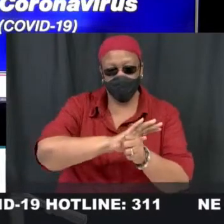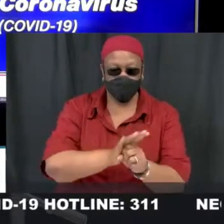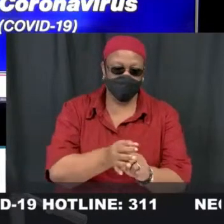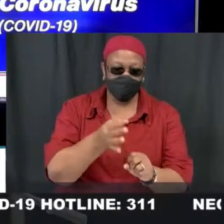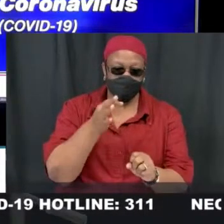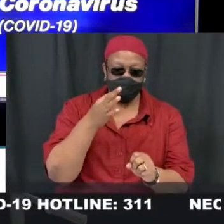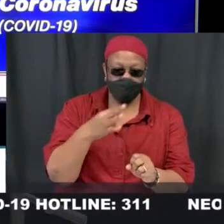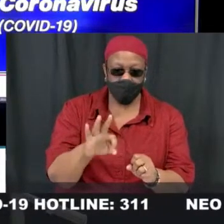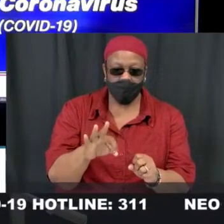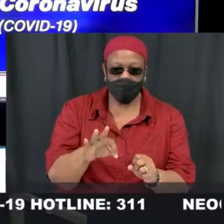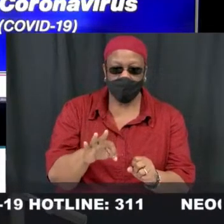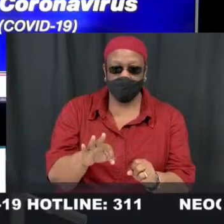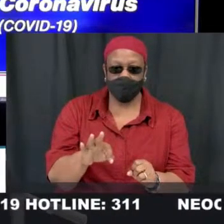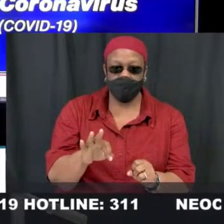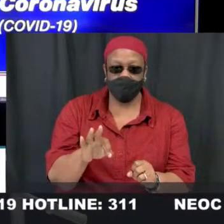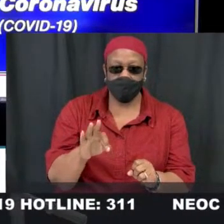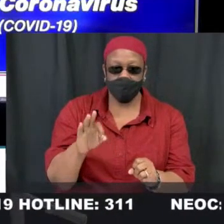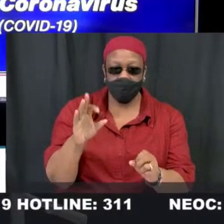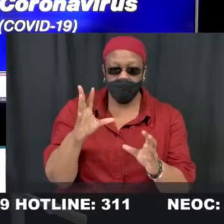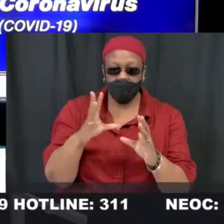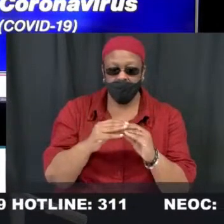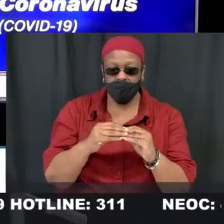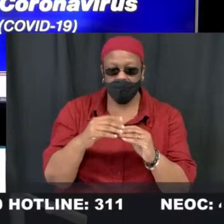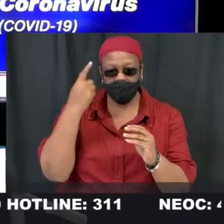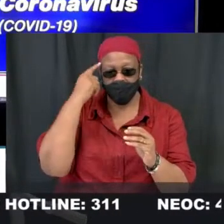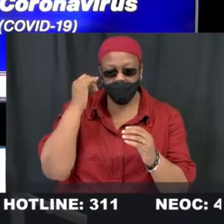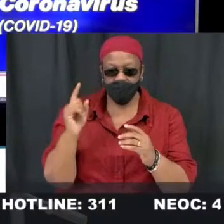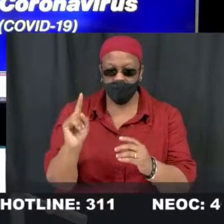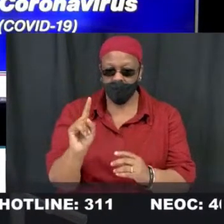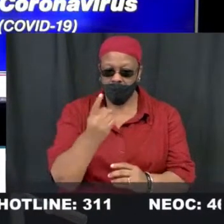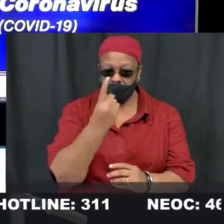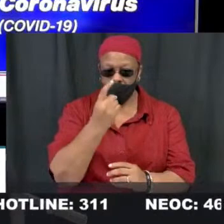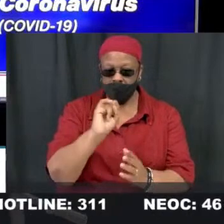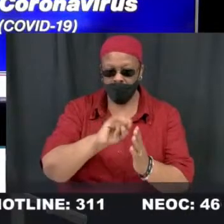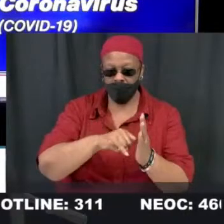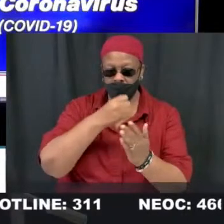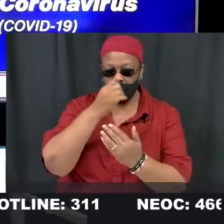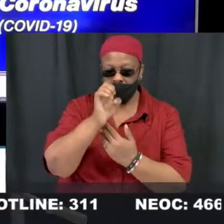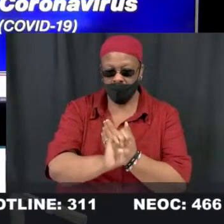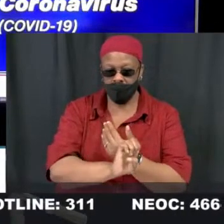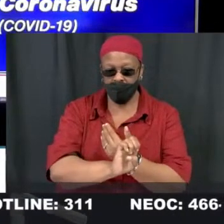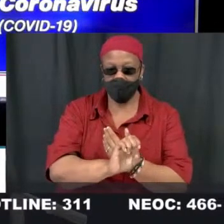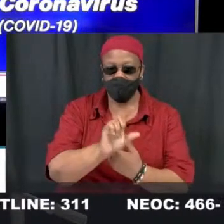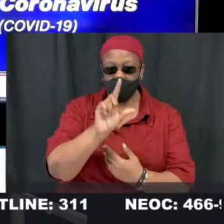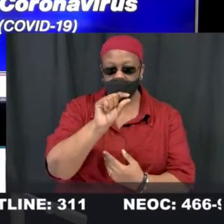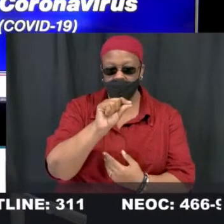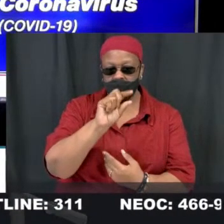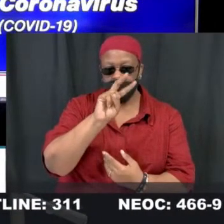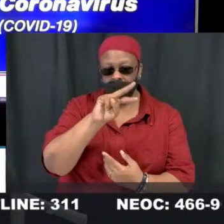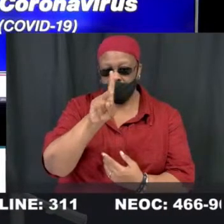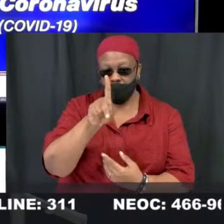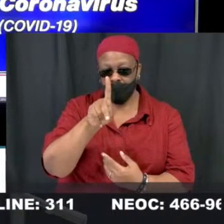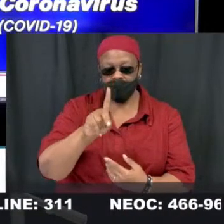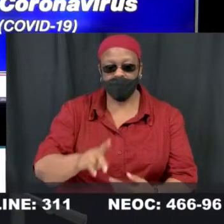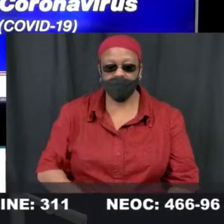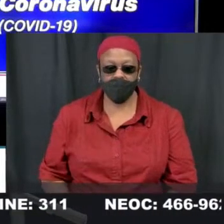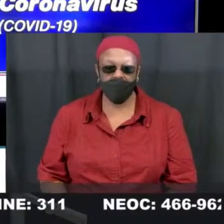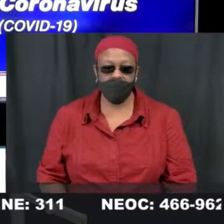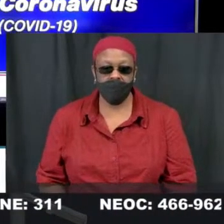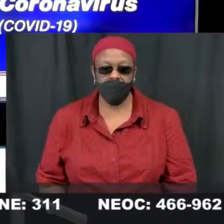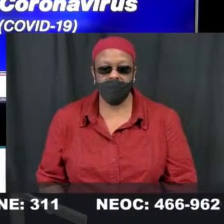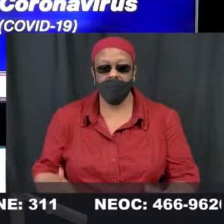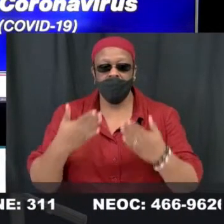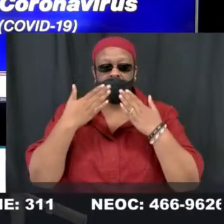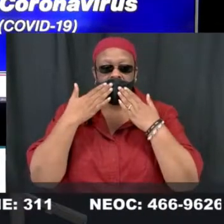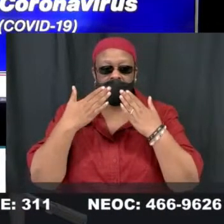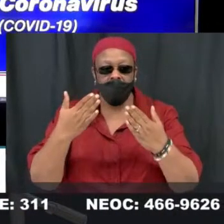Center COVID-19 briefing for the 1st of June 2021. I want to